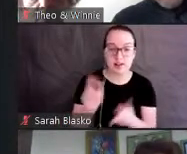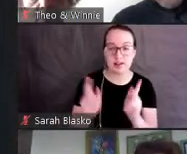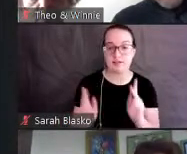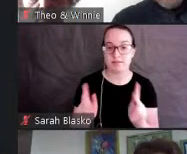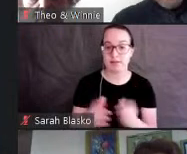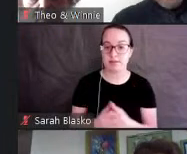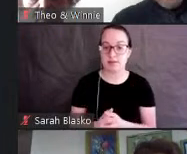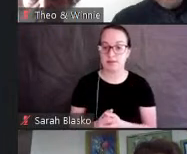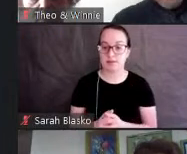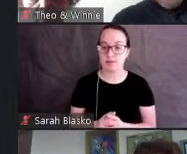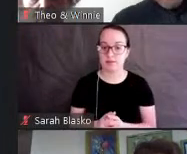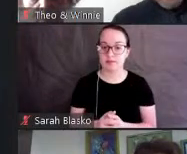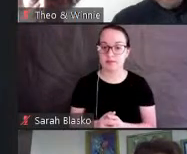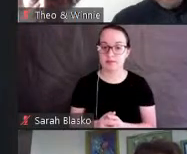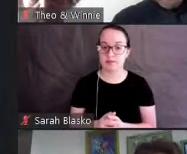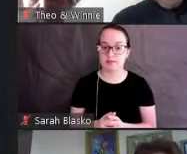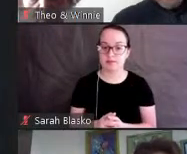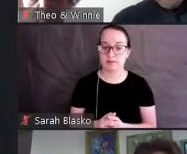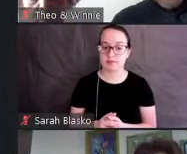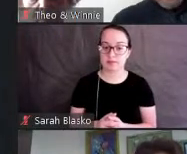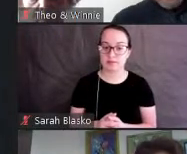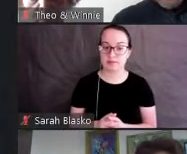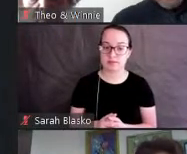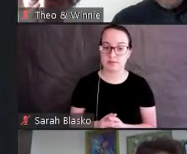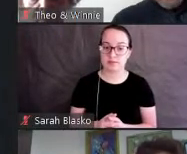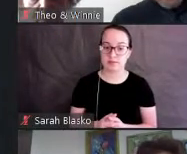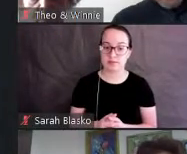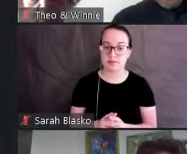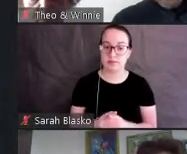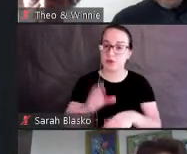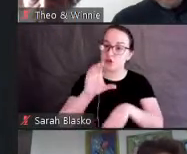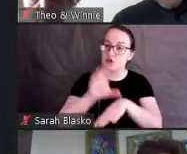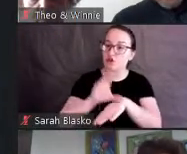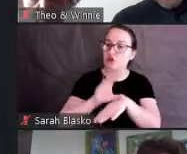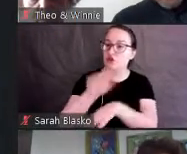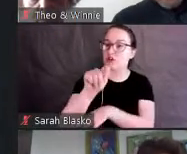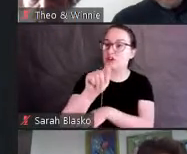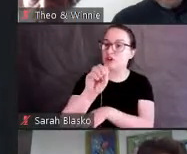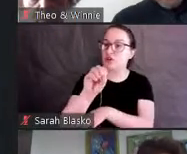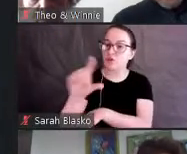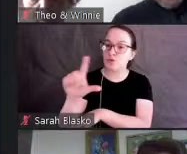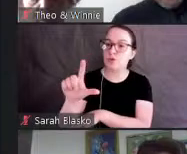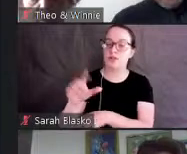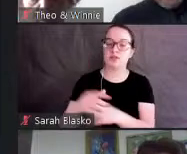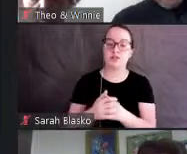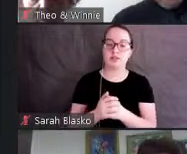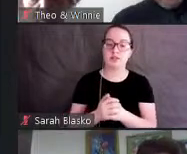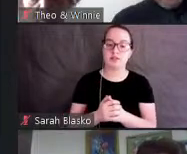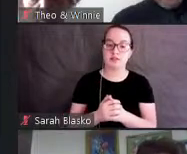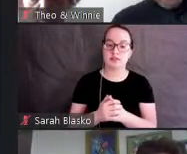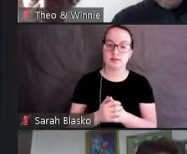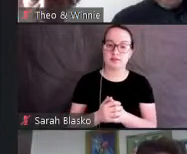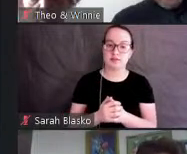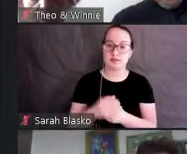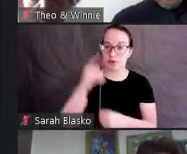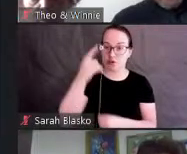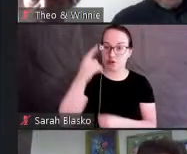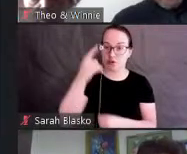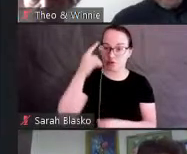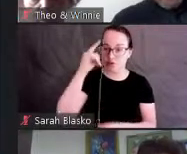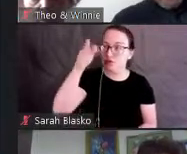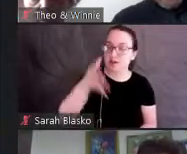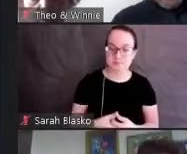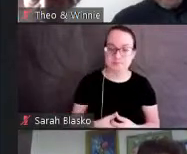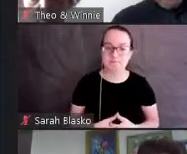really gets to be, like, a tool, like, the extension of Christ's love. We get to be administrators of his grace.